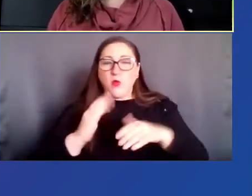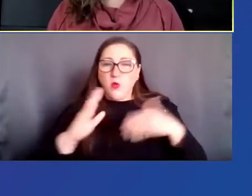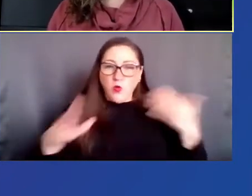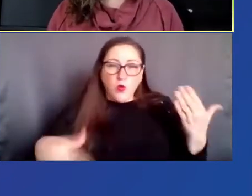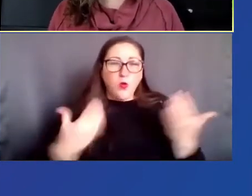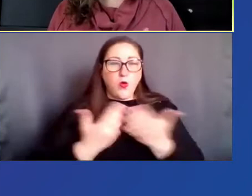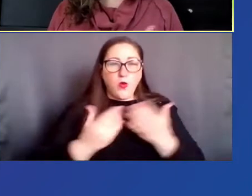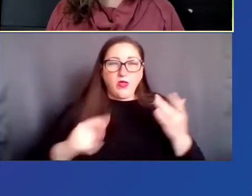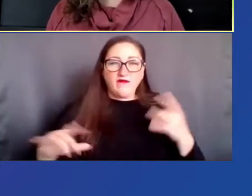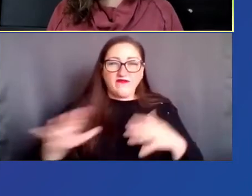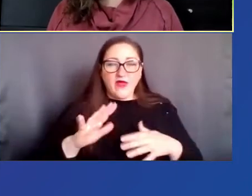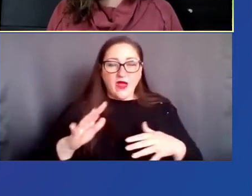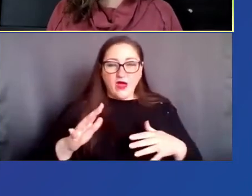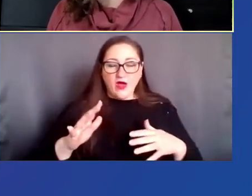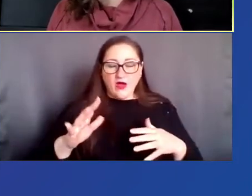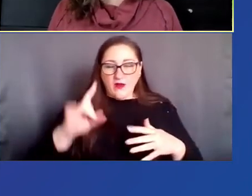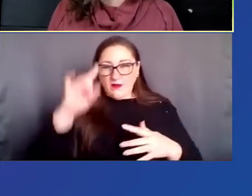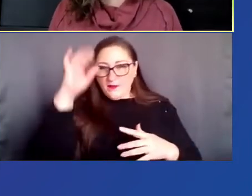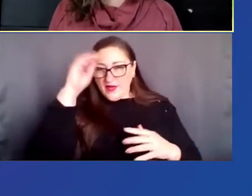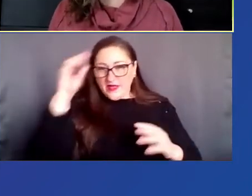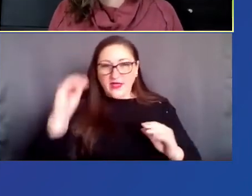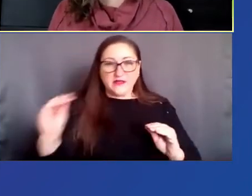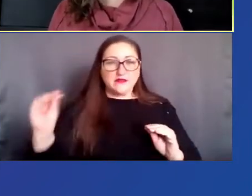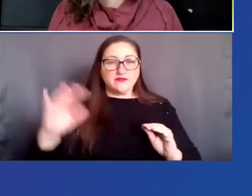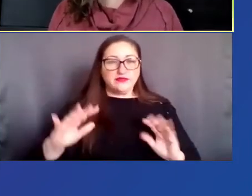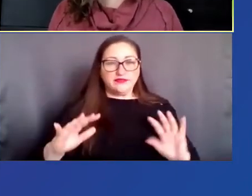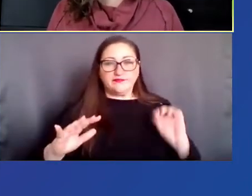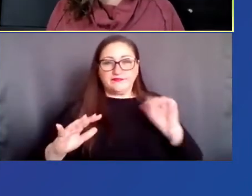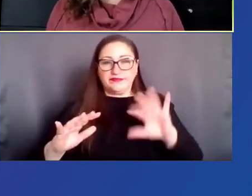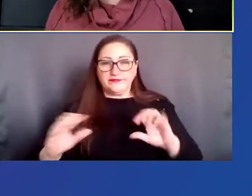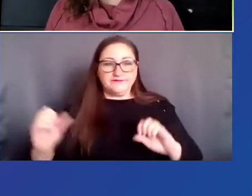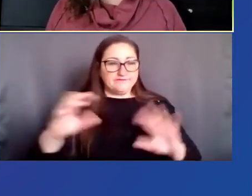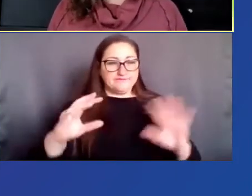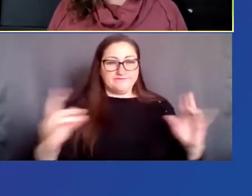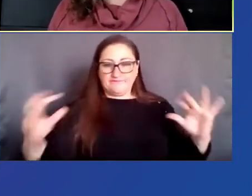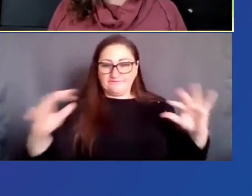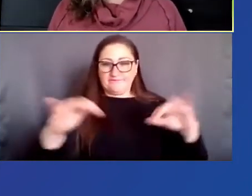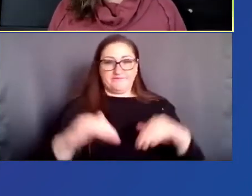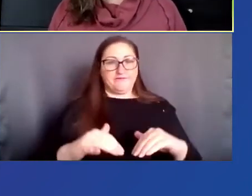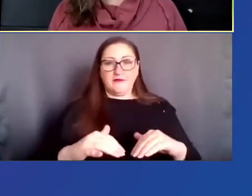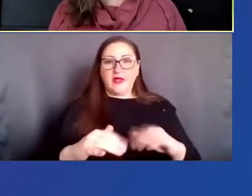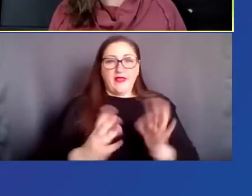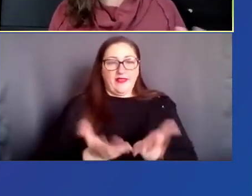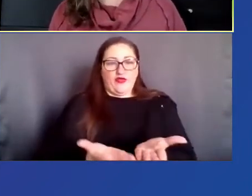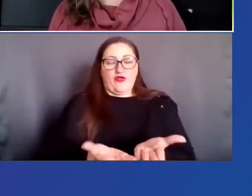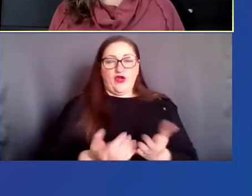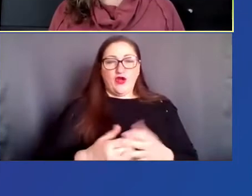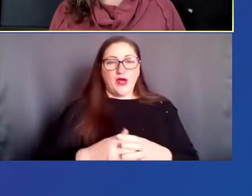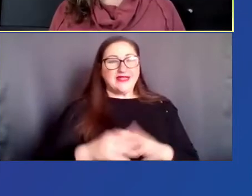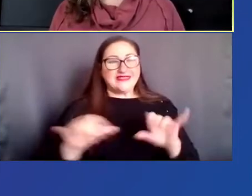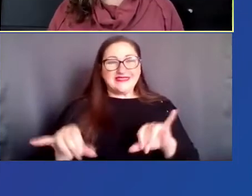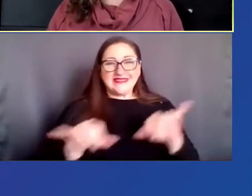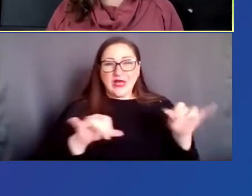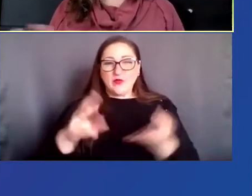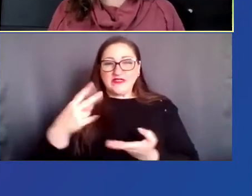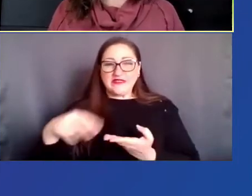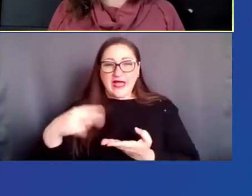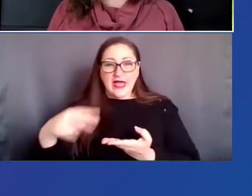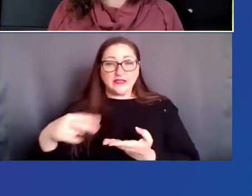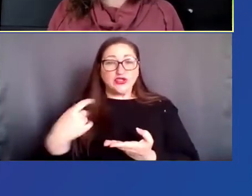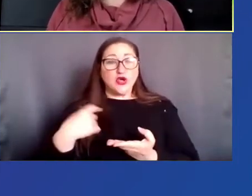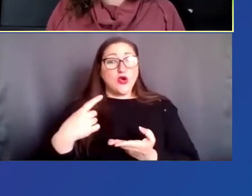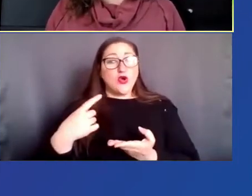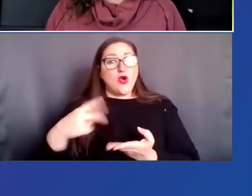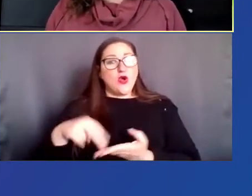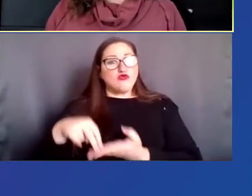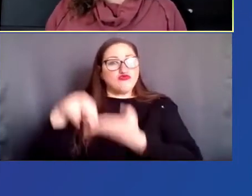need to come forward. And in Dance Rising, very much the same. You know, when we were first having the conversations, I talked to some